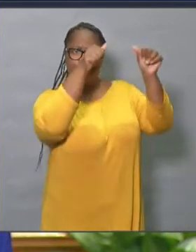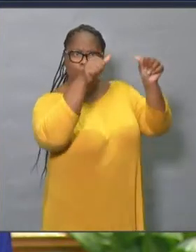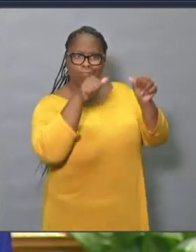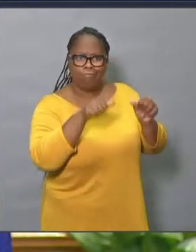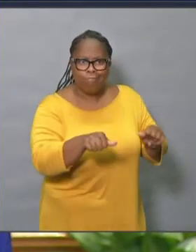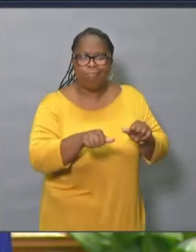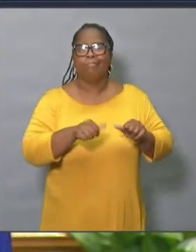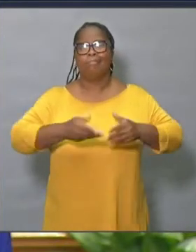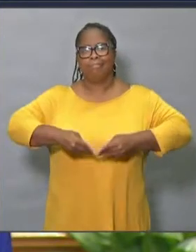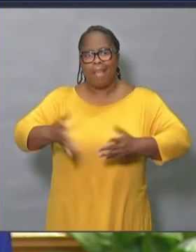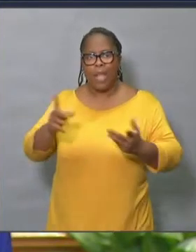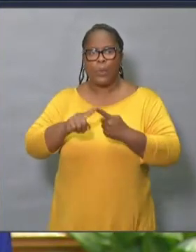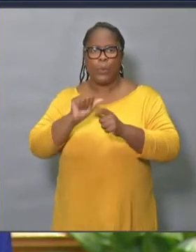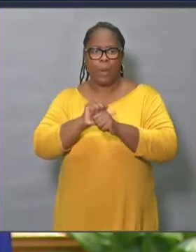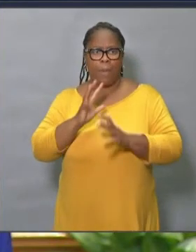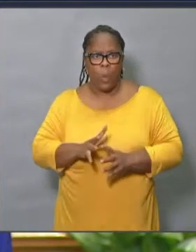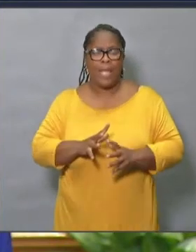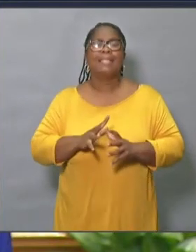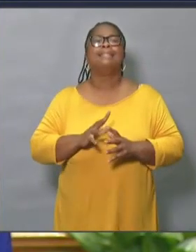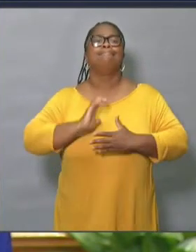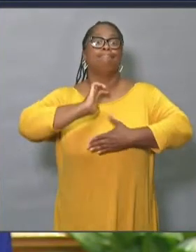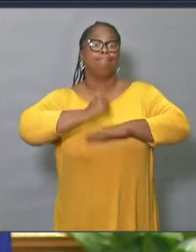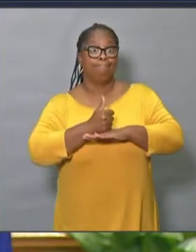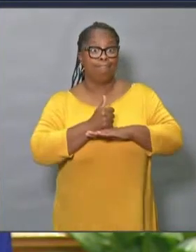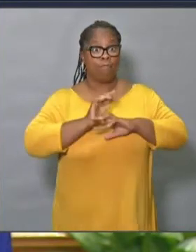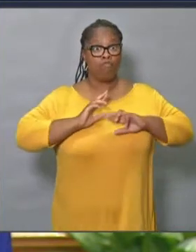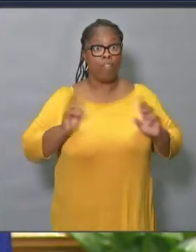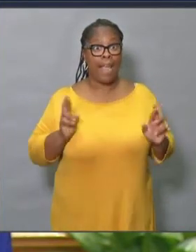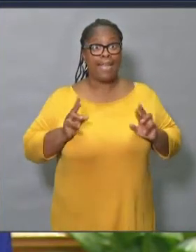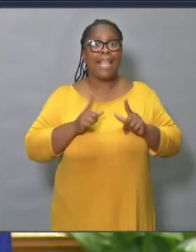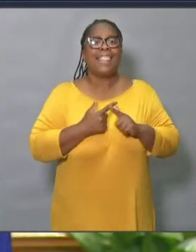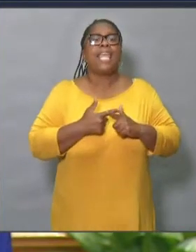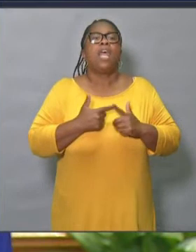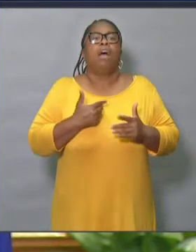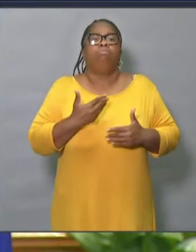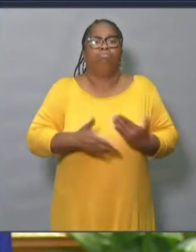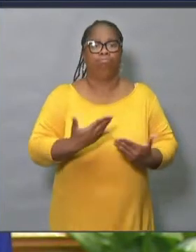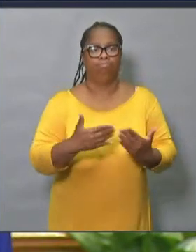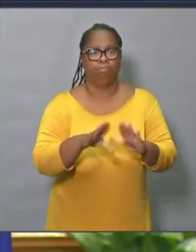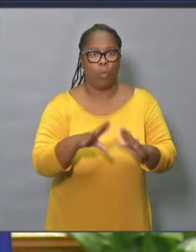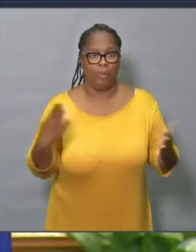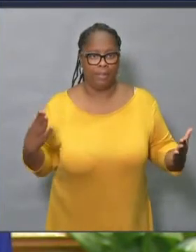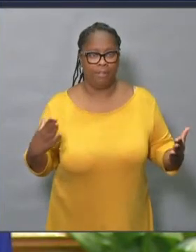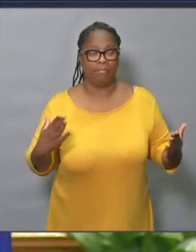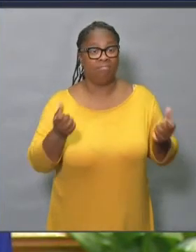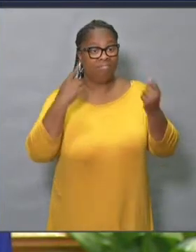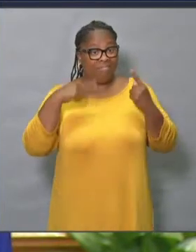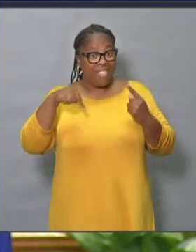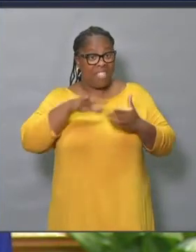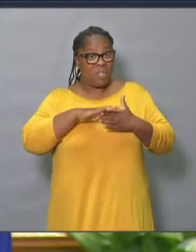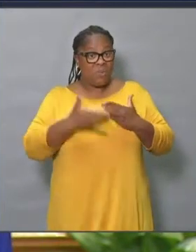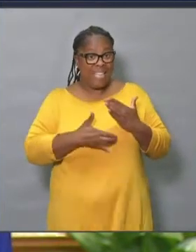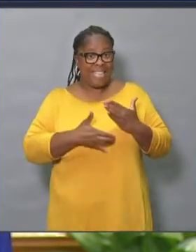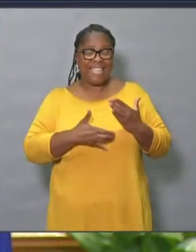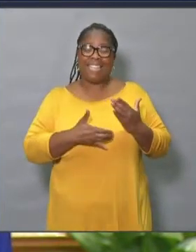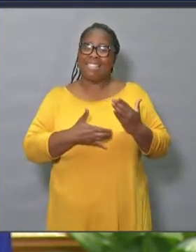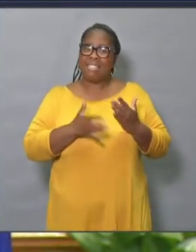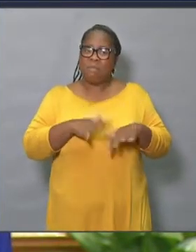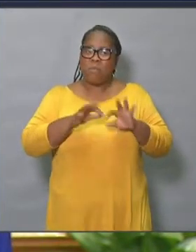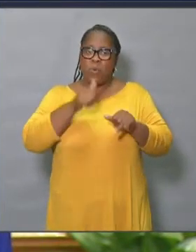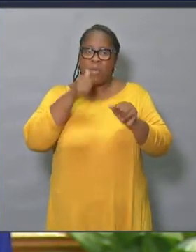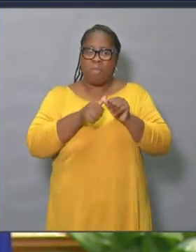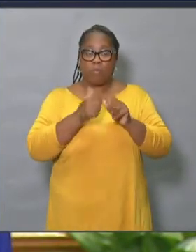employees. And as this weekend begins, please remember that a safe recovery journey relies on every single one of